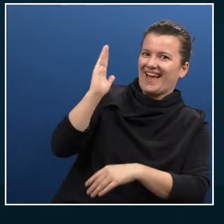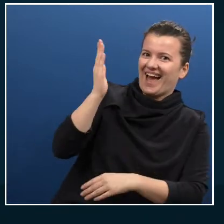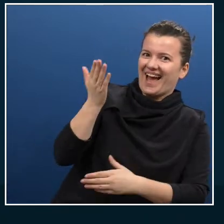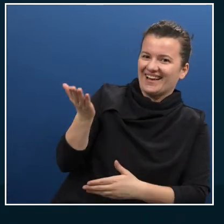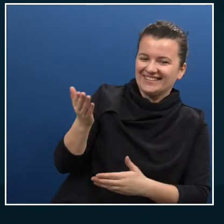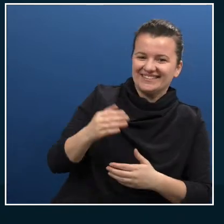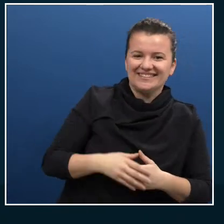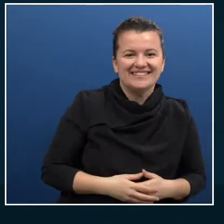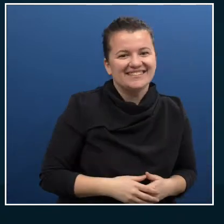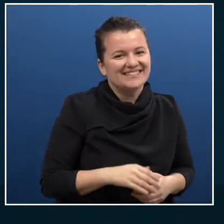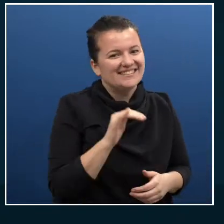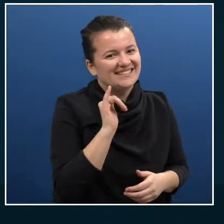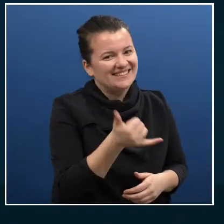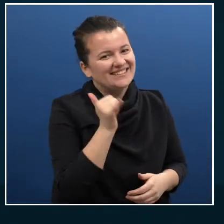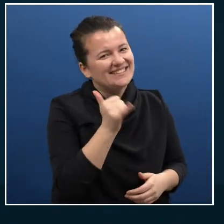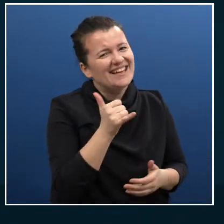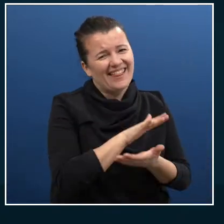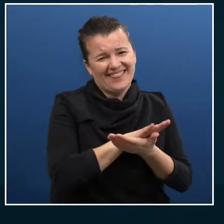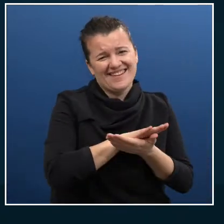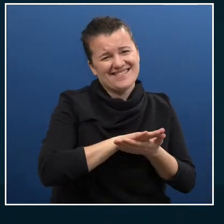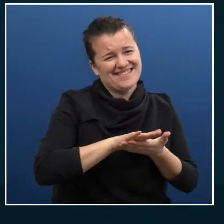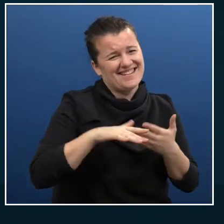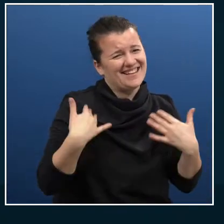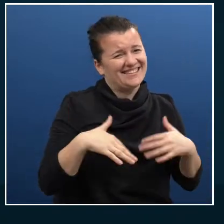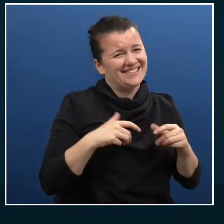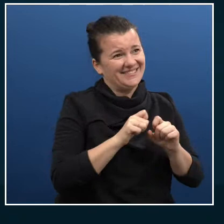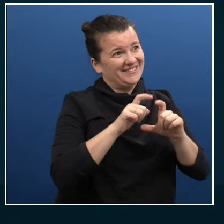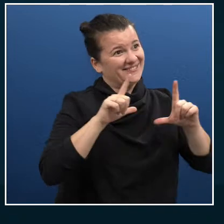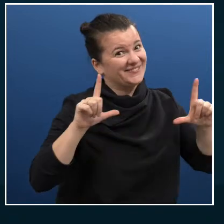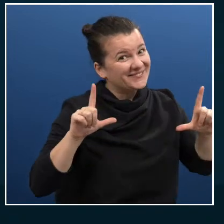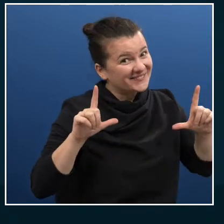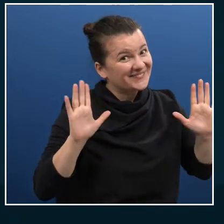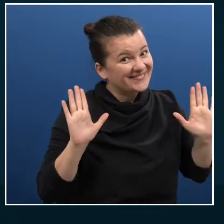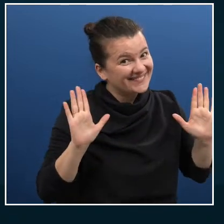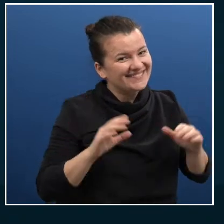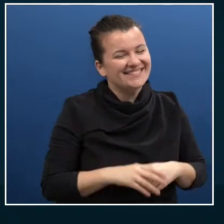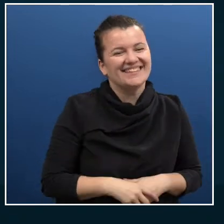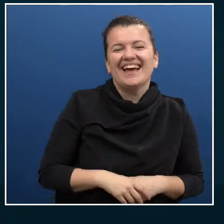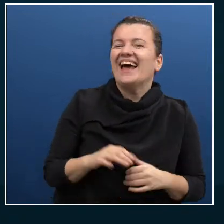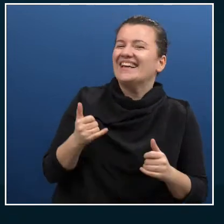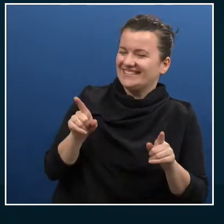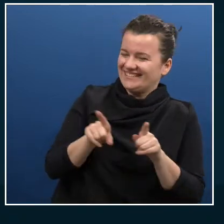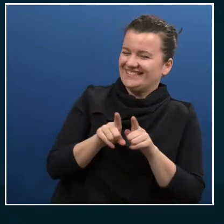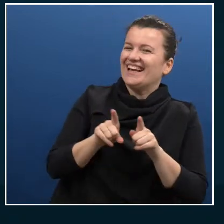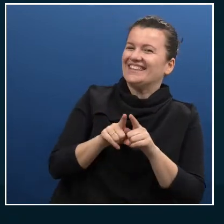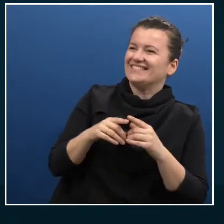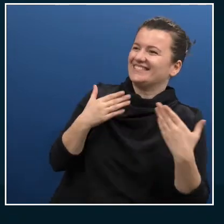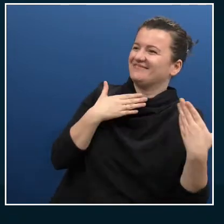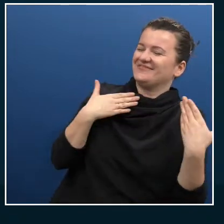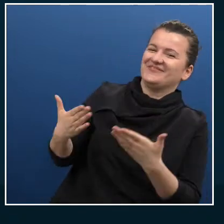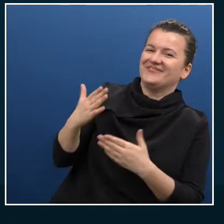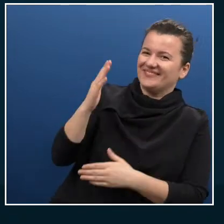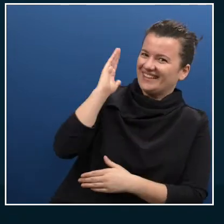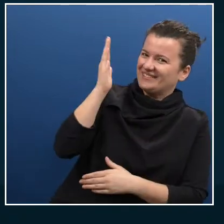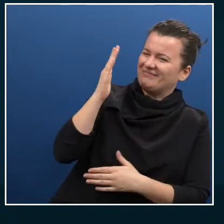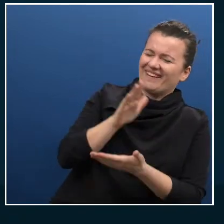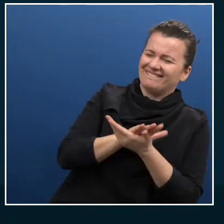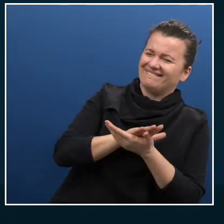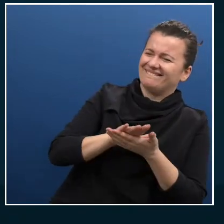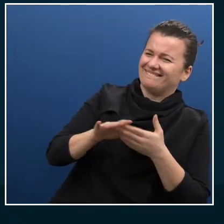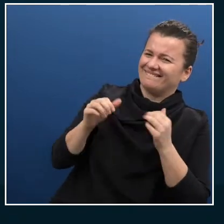Yeah, that's nice. yeah, but yeah, really nice to have you now as a speaker at this meetup. It's very, very